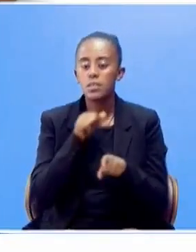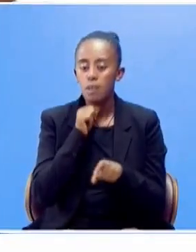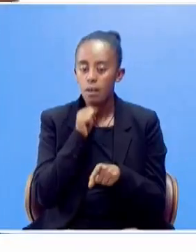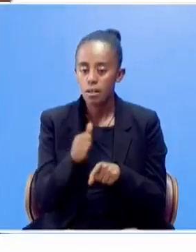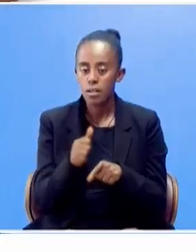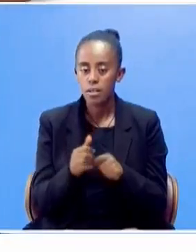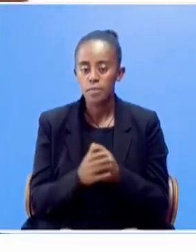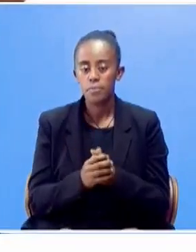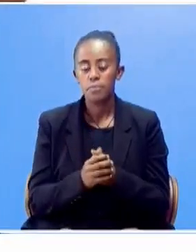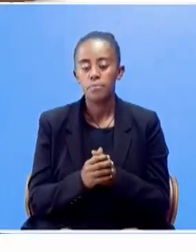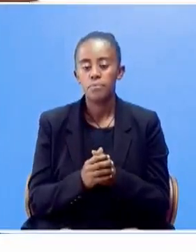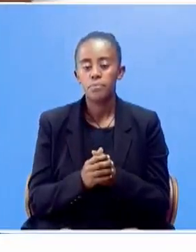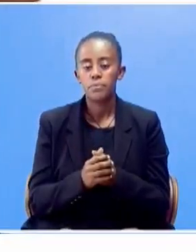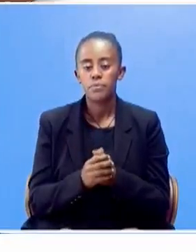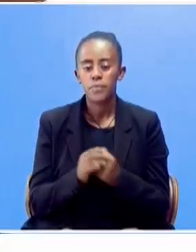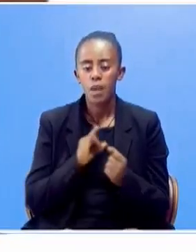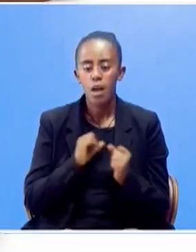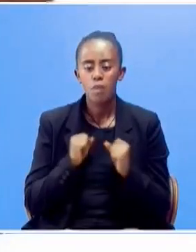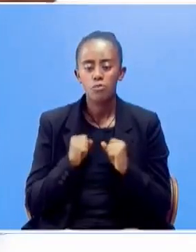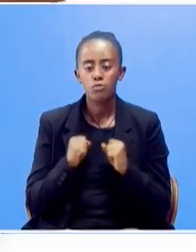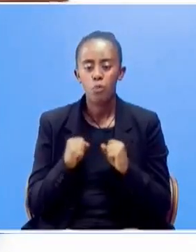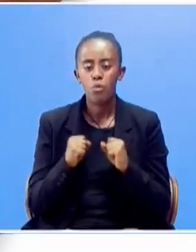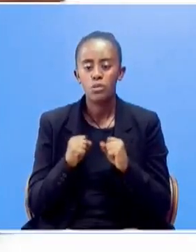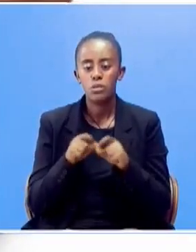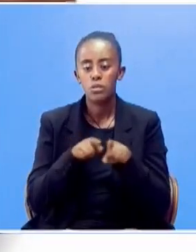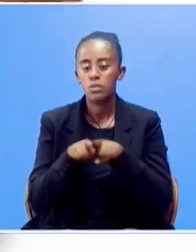I strongly